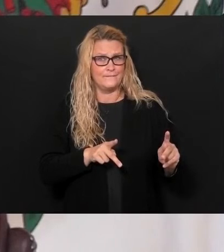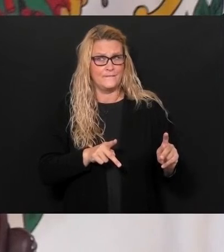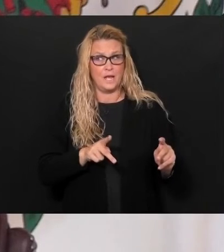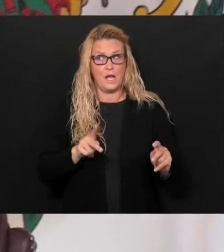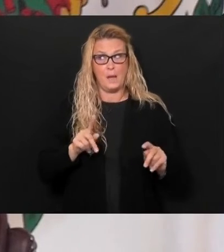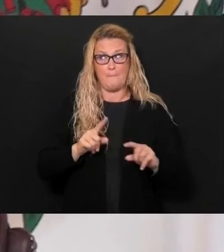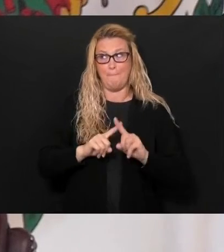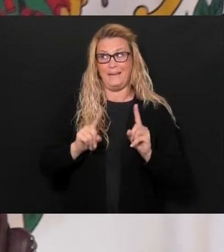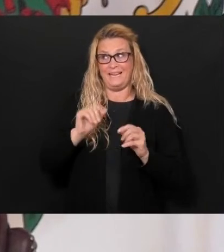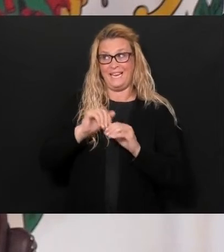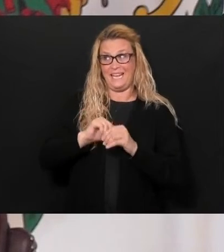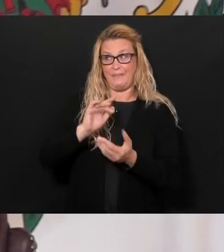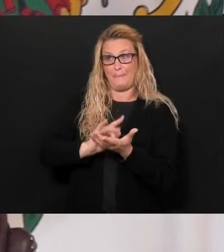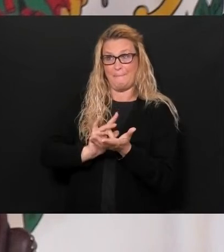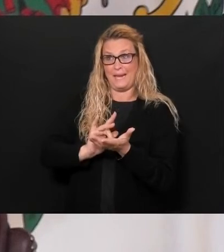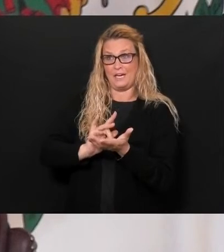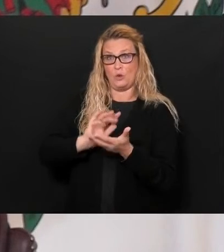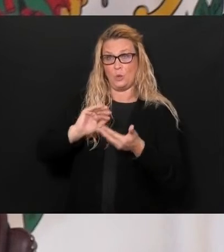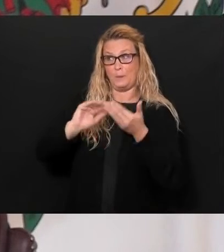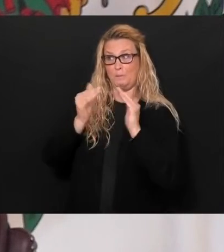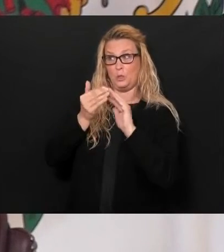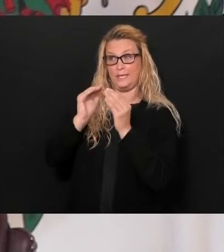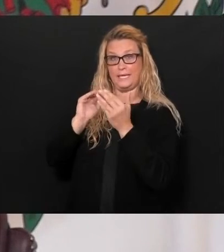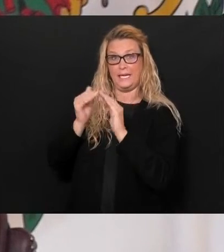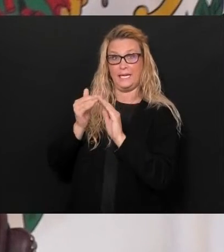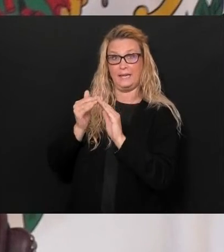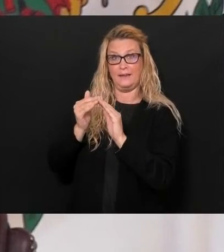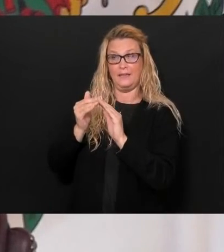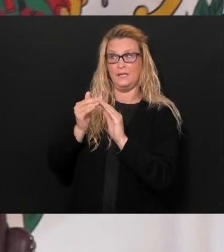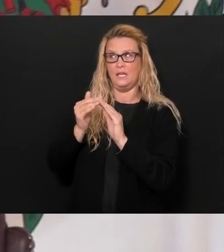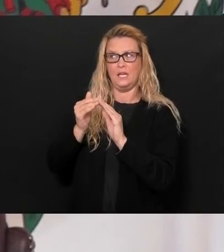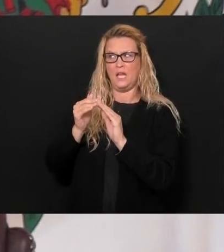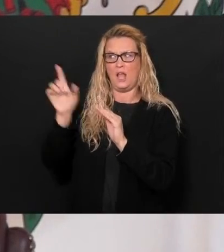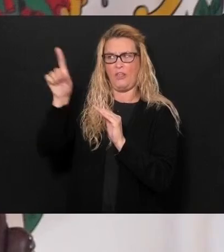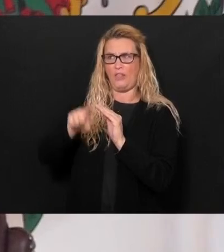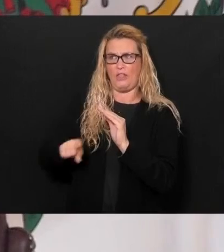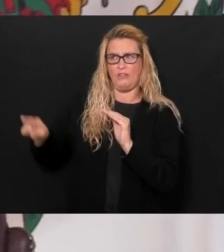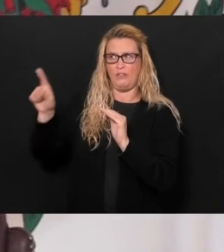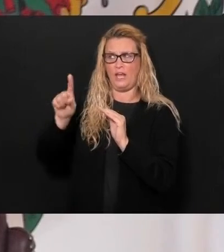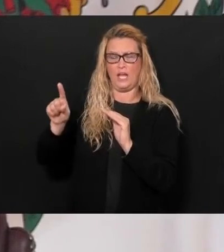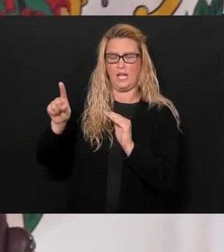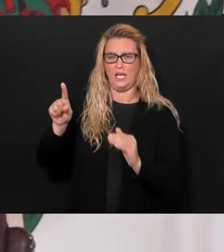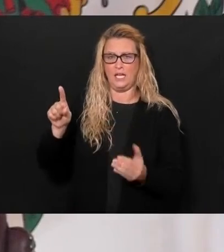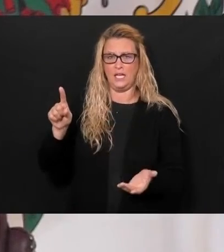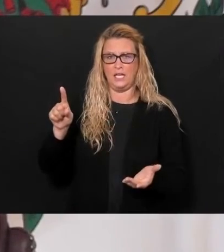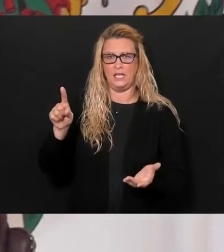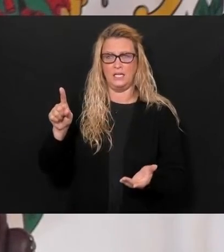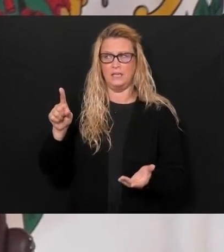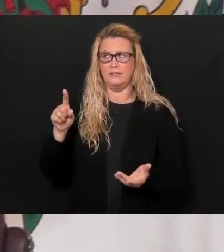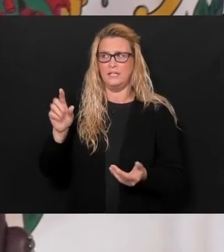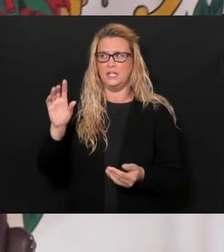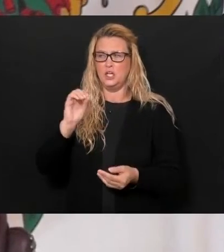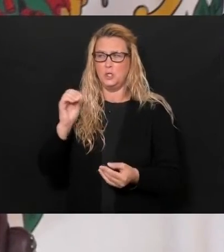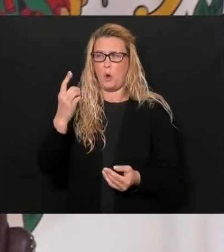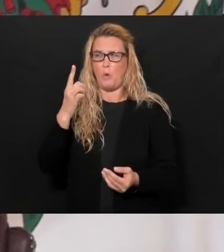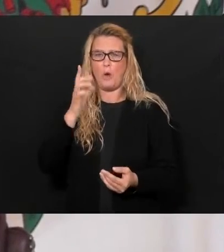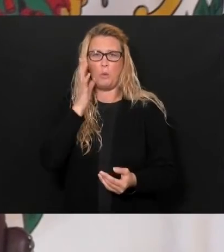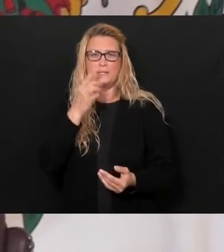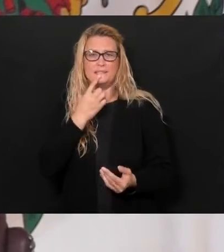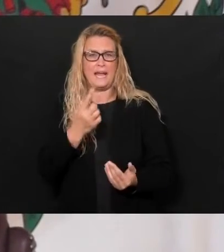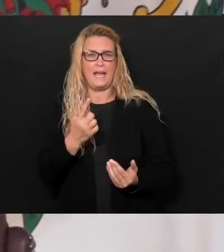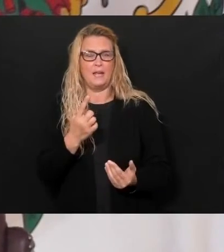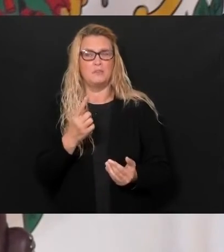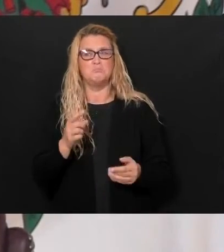medical community that's going to say the best thing we can do is do nothing. Just do